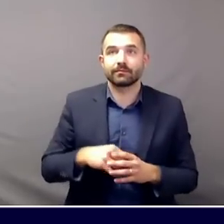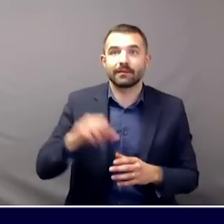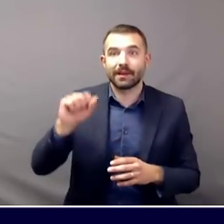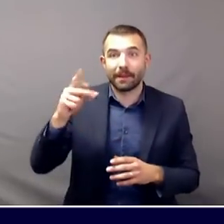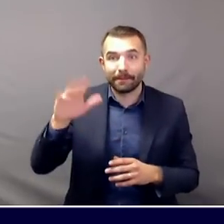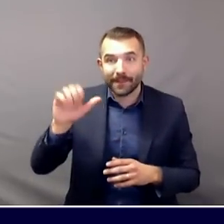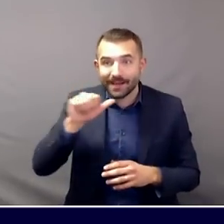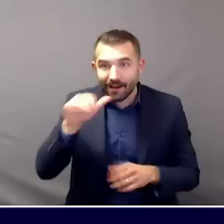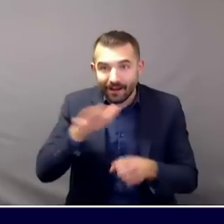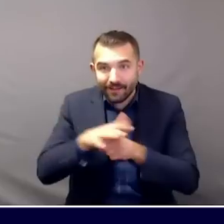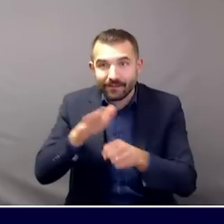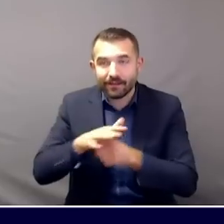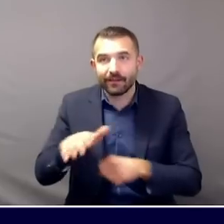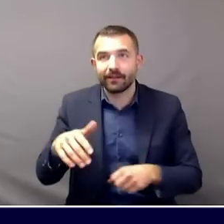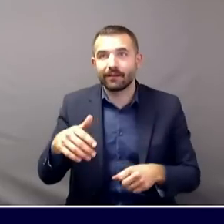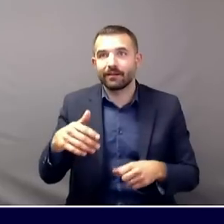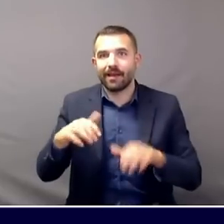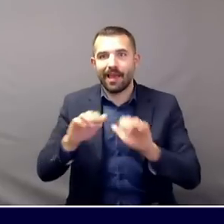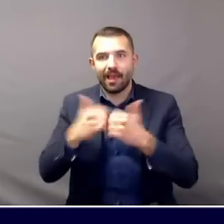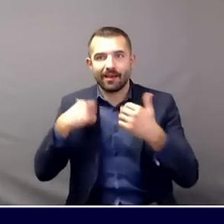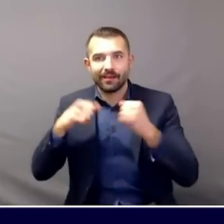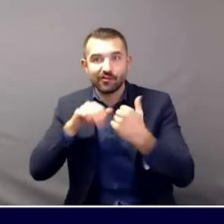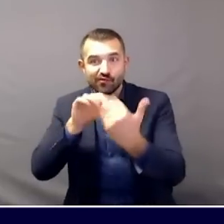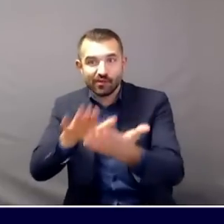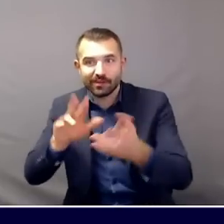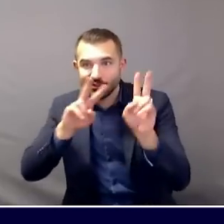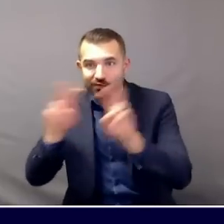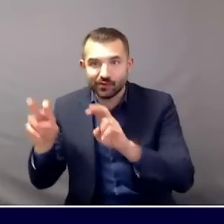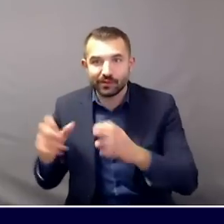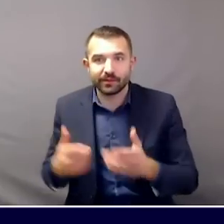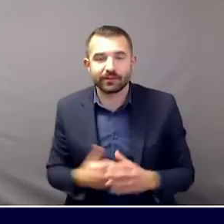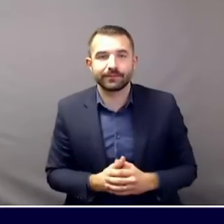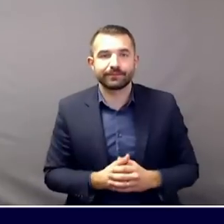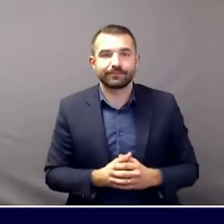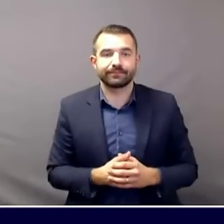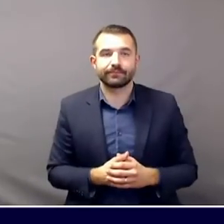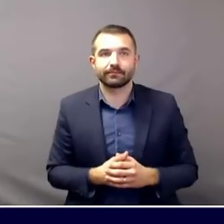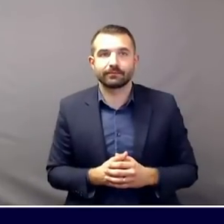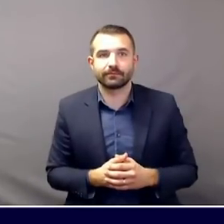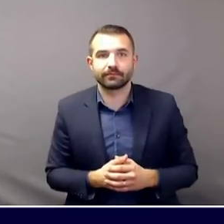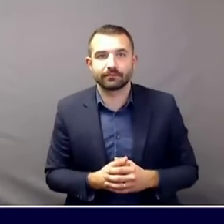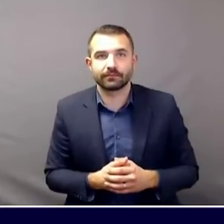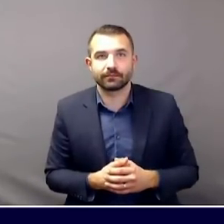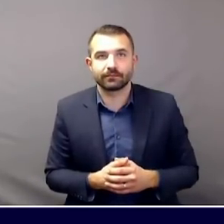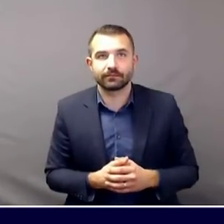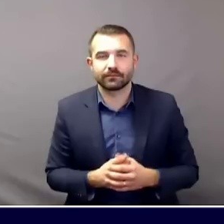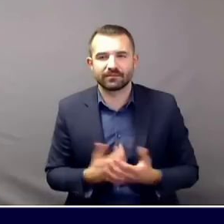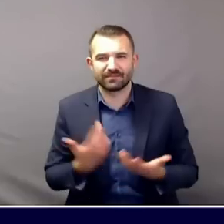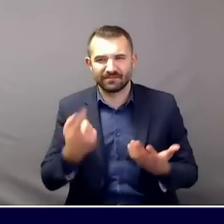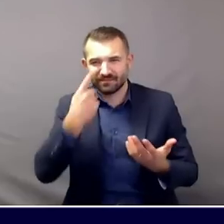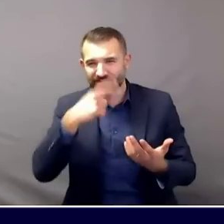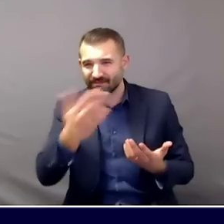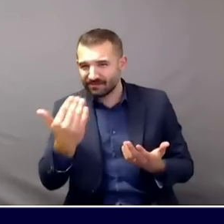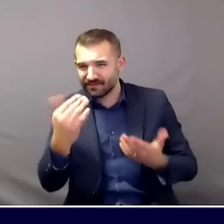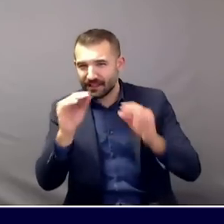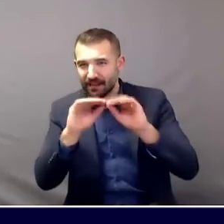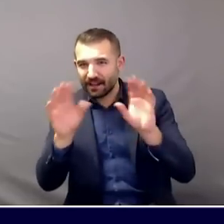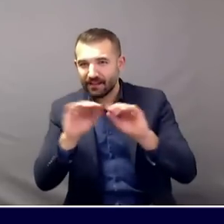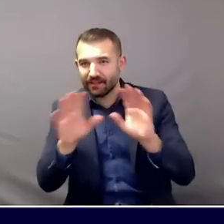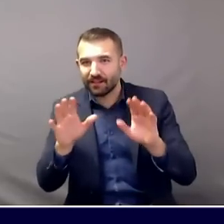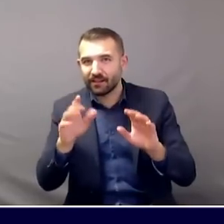times? Sorry, Taylor, I want to just, could you clarify, you're hearing this from swab and send